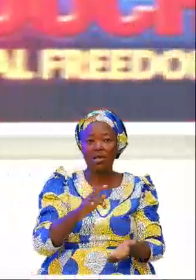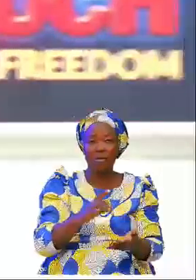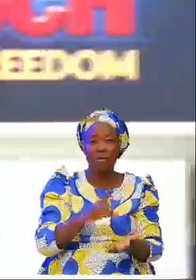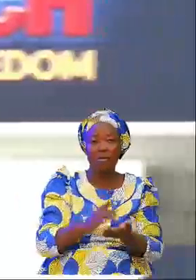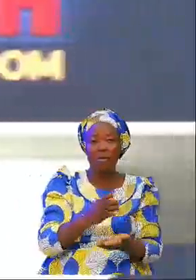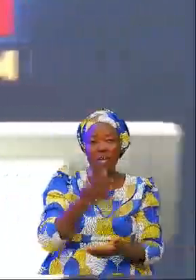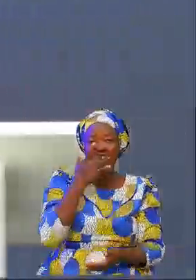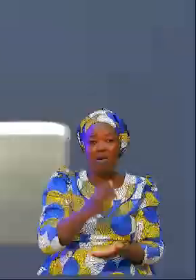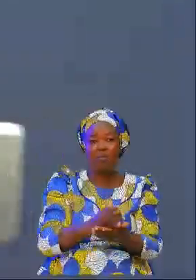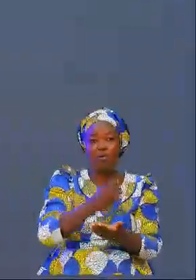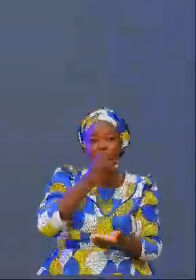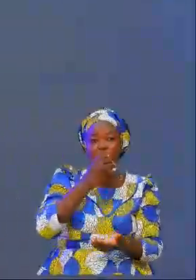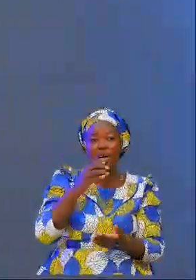corn